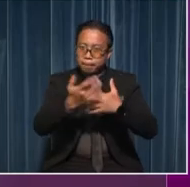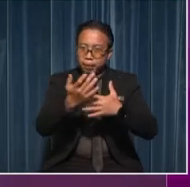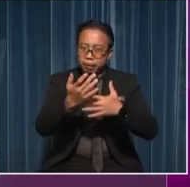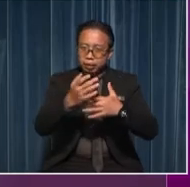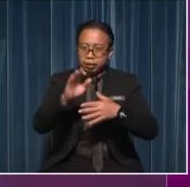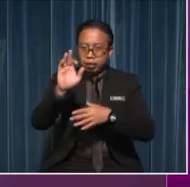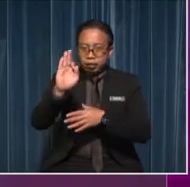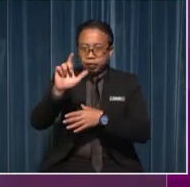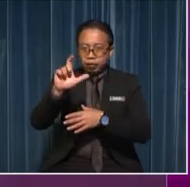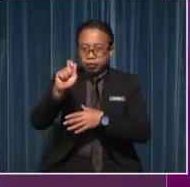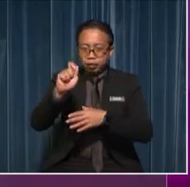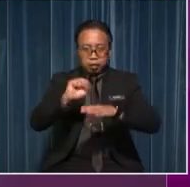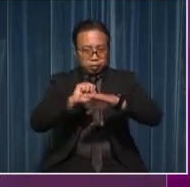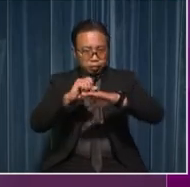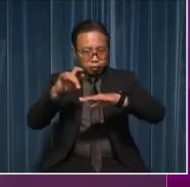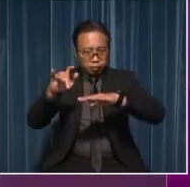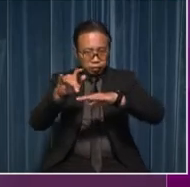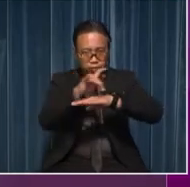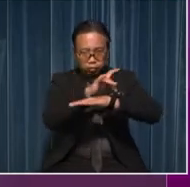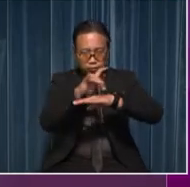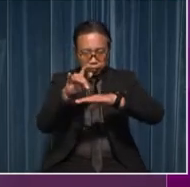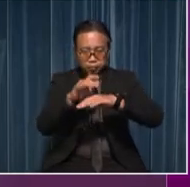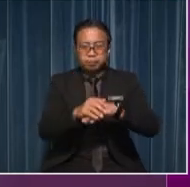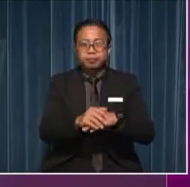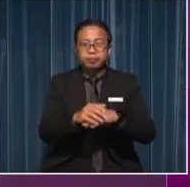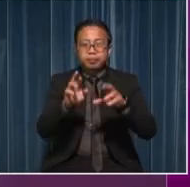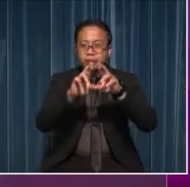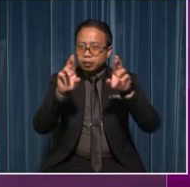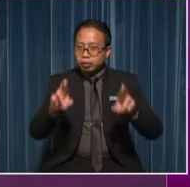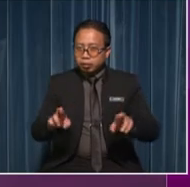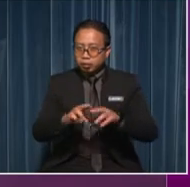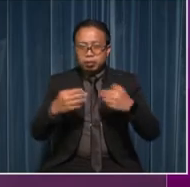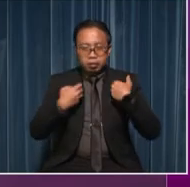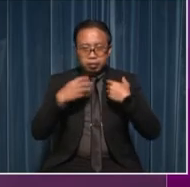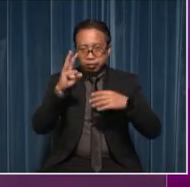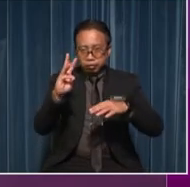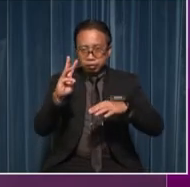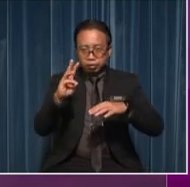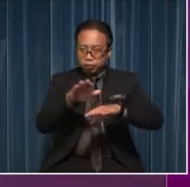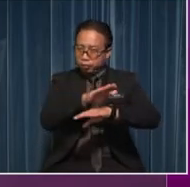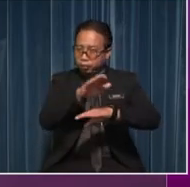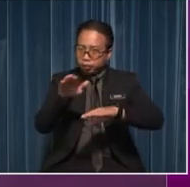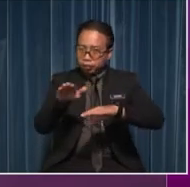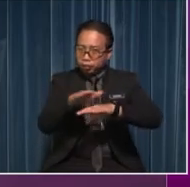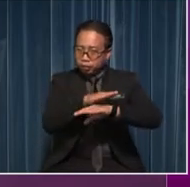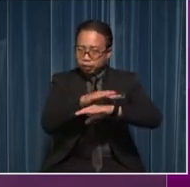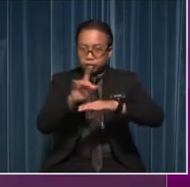flat surfaces, and a rectangular prism has 6 flat surfaces.